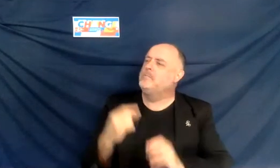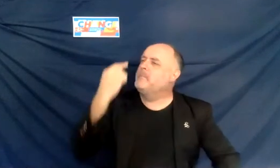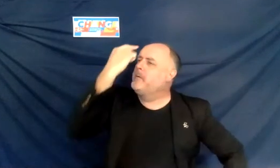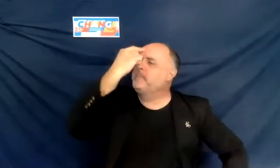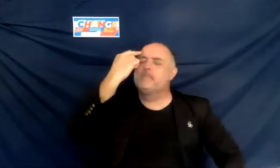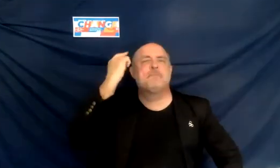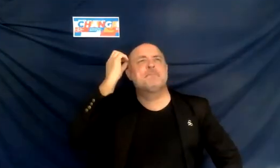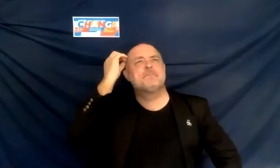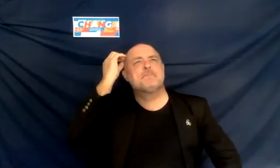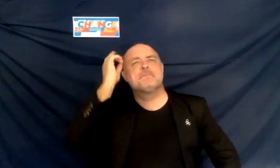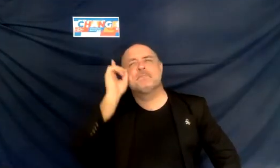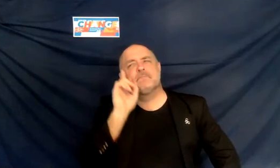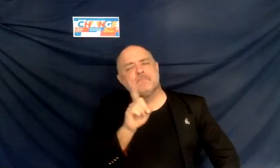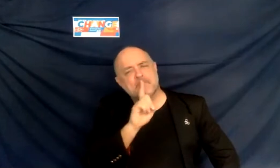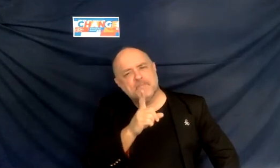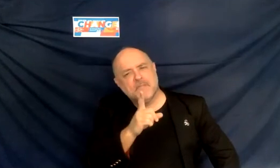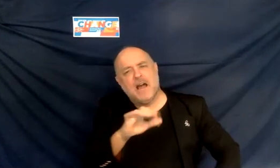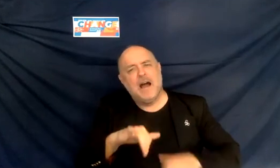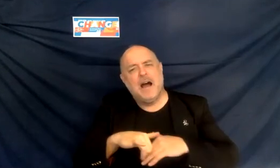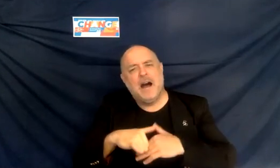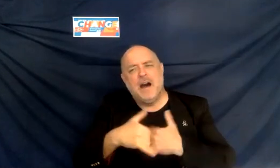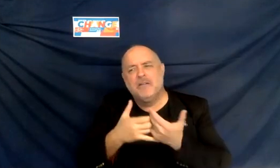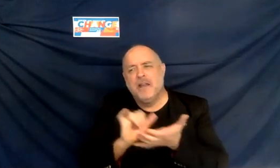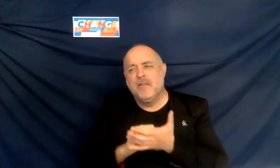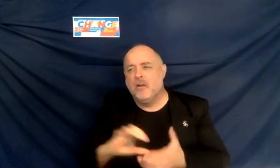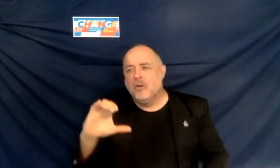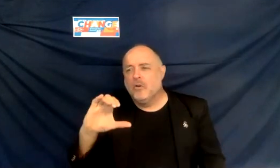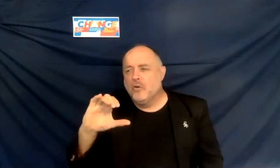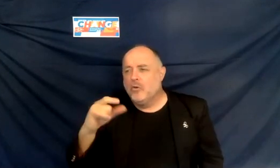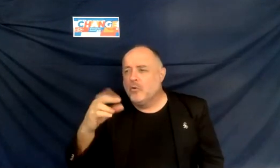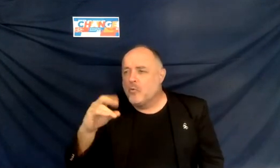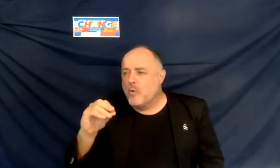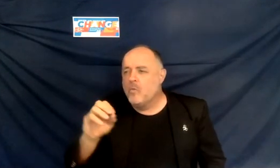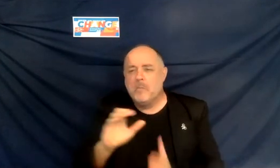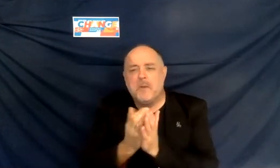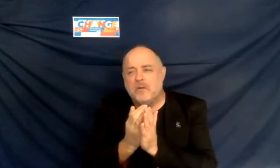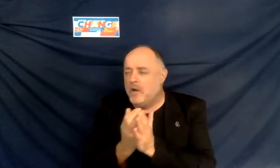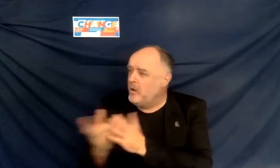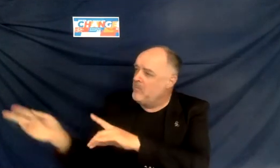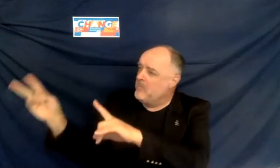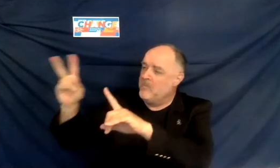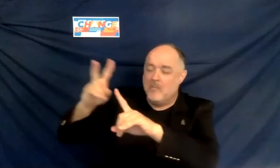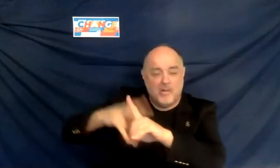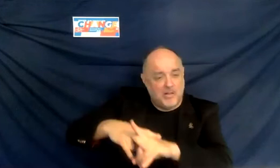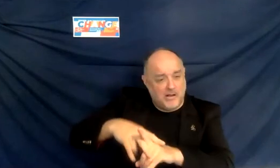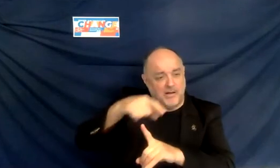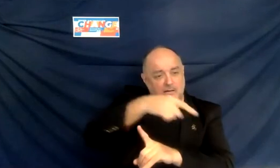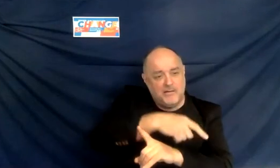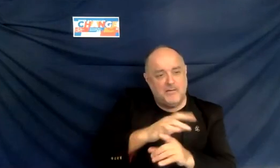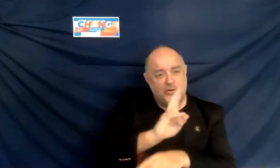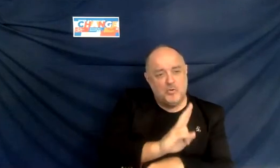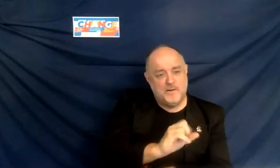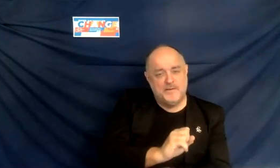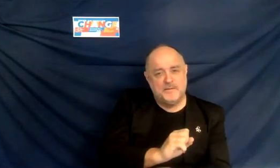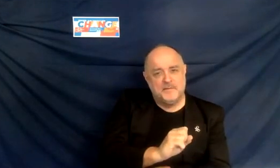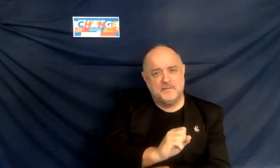of how to take something like the Crow Manual and bring it to the US and apply it to US streets. And it's